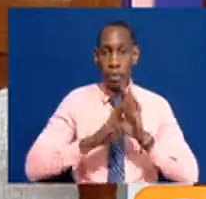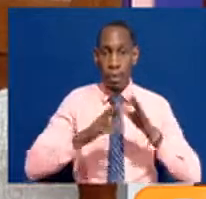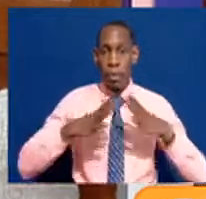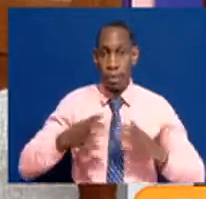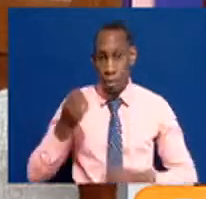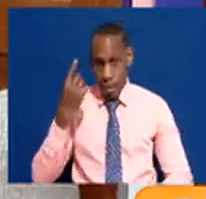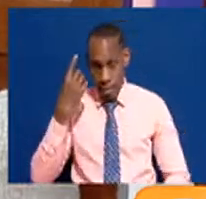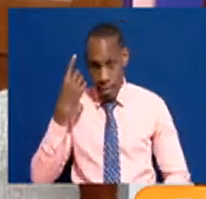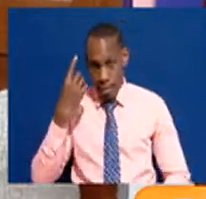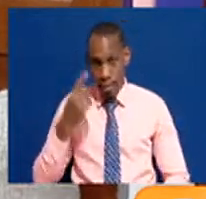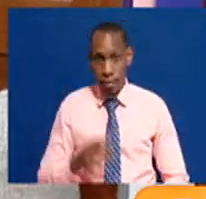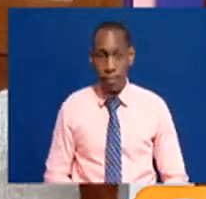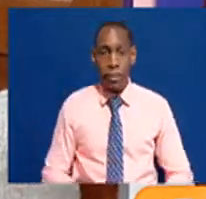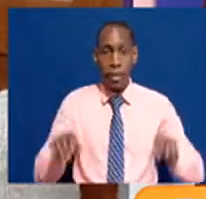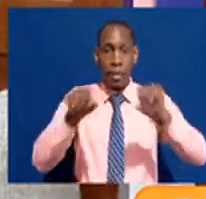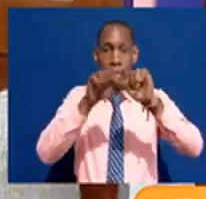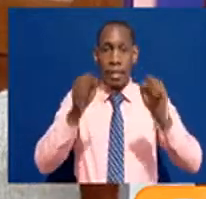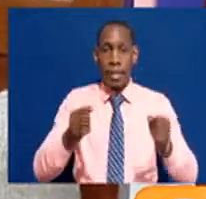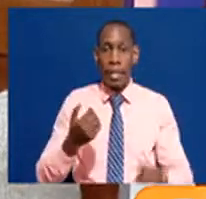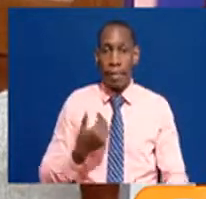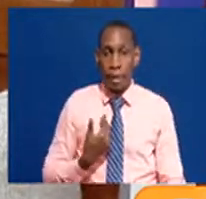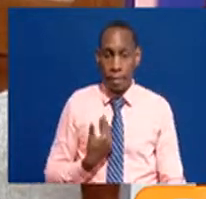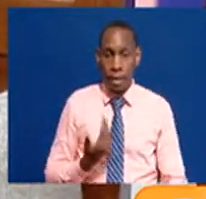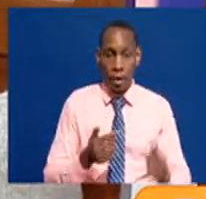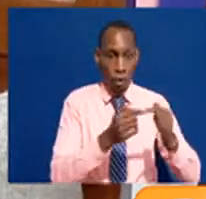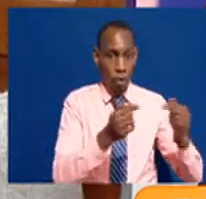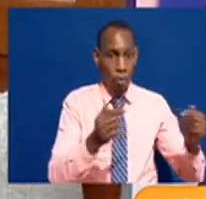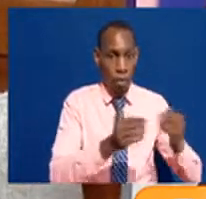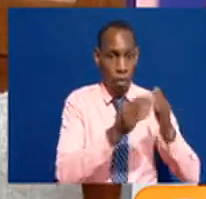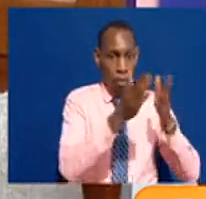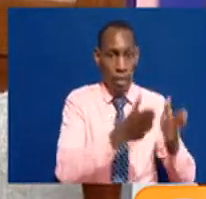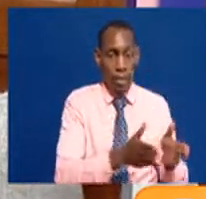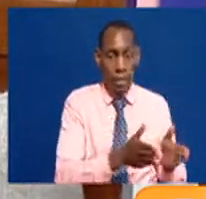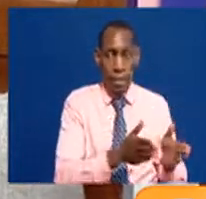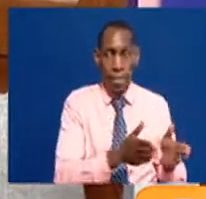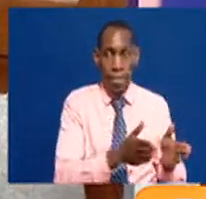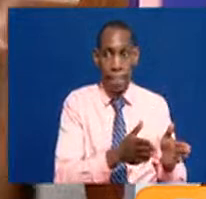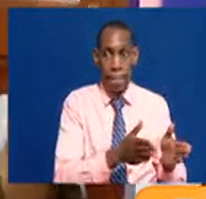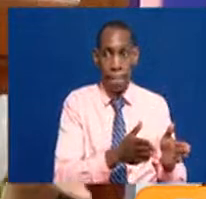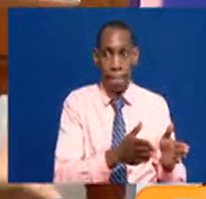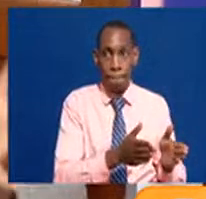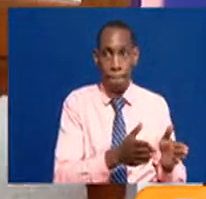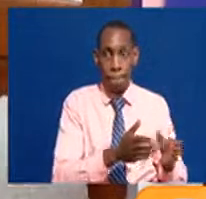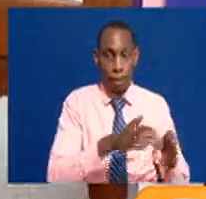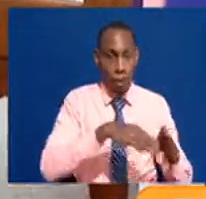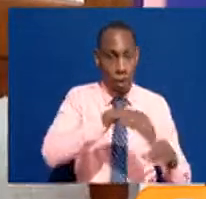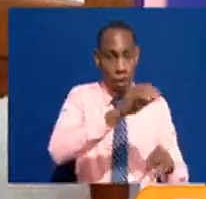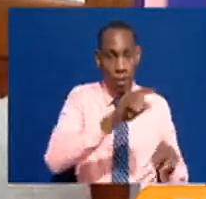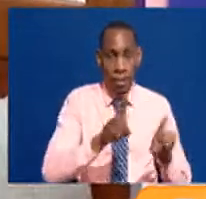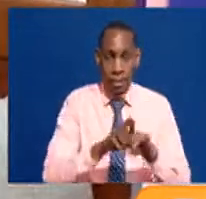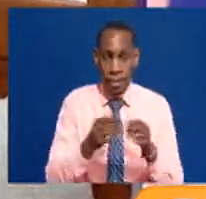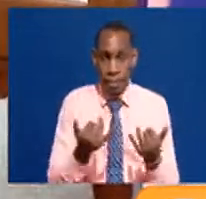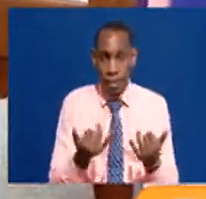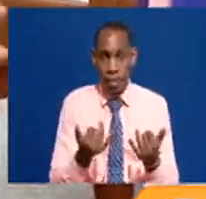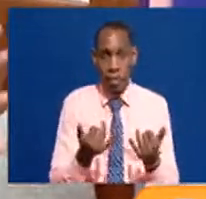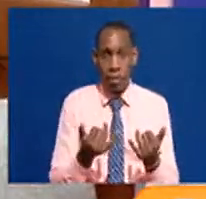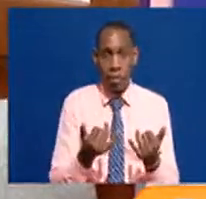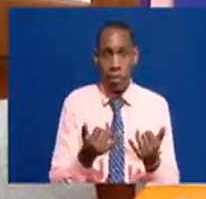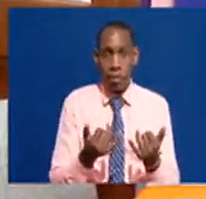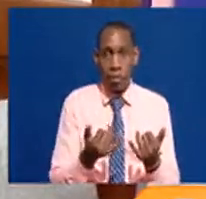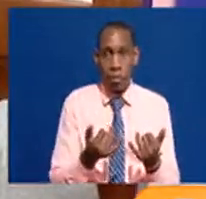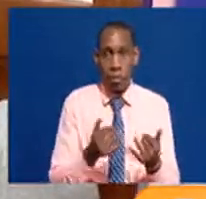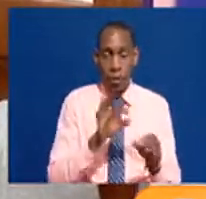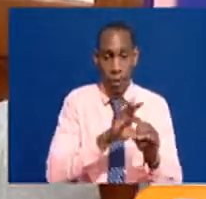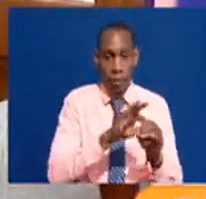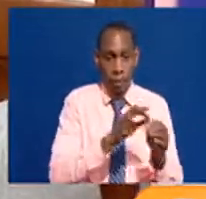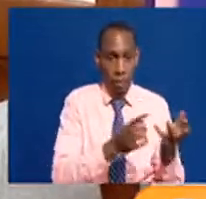right? We have a system here where the opposition leader is on the outside, even though he has X number of votes.